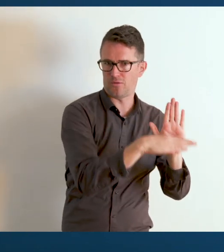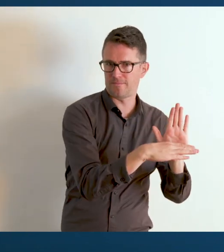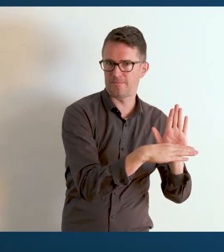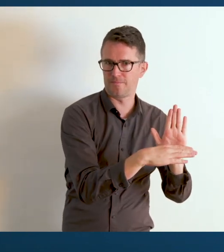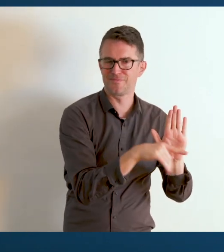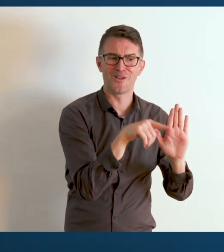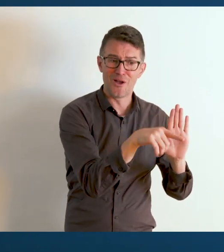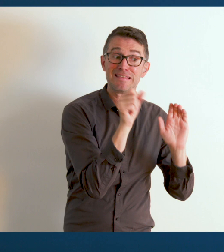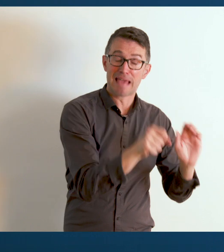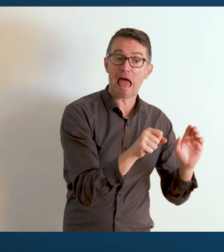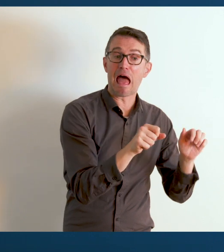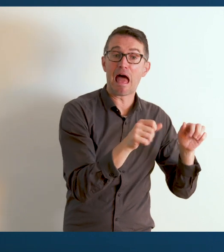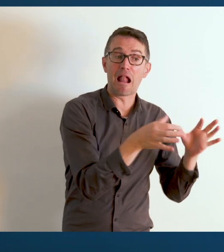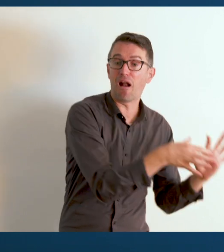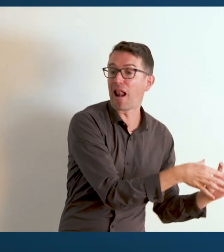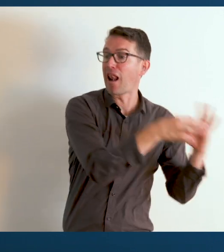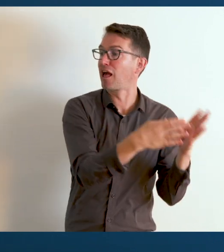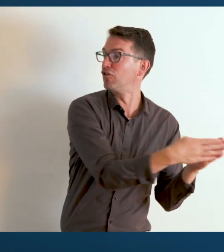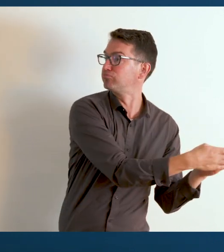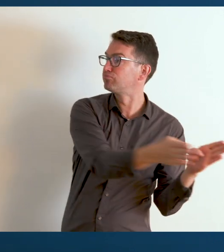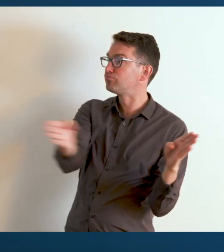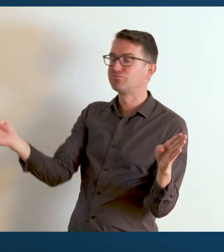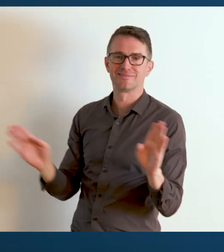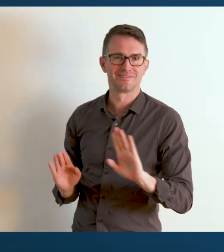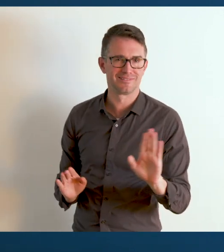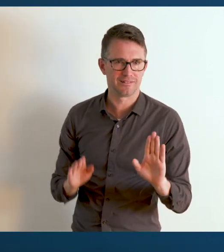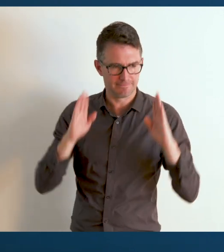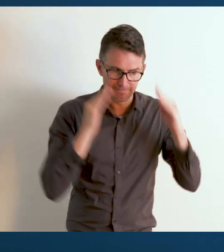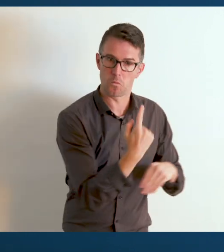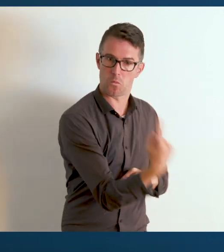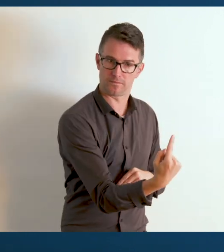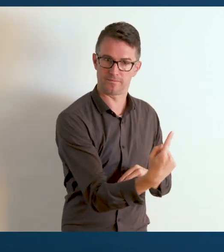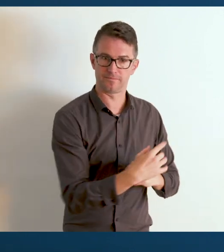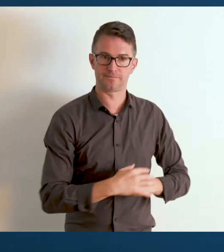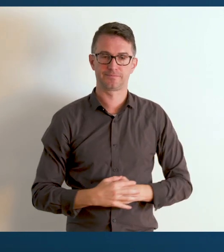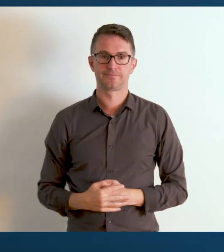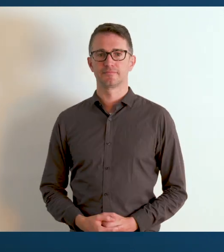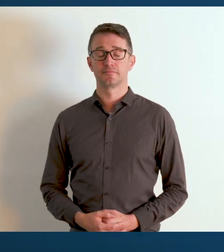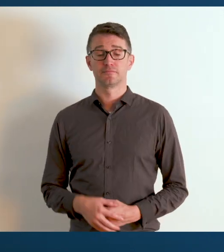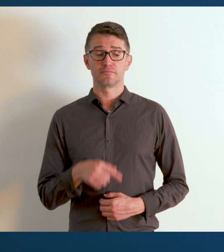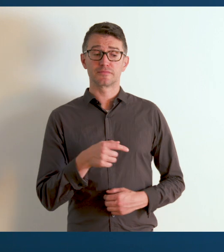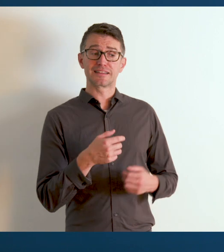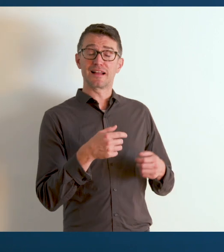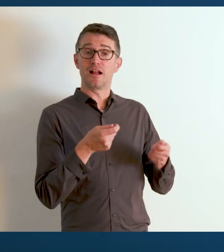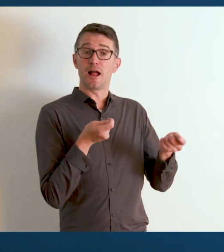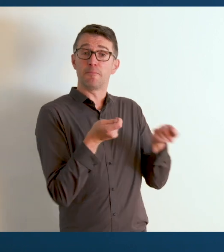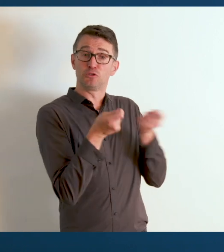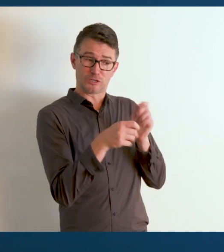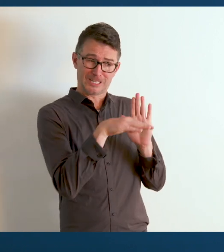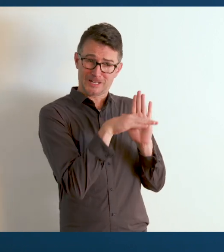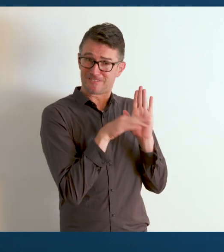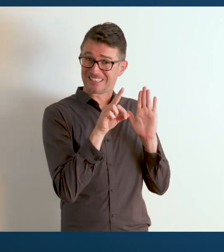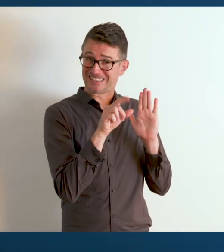generalizations about people with and without disabilities can't be made through administrative systems. They may not provide the